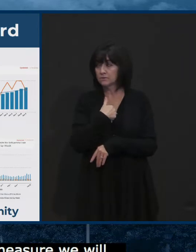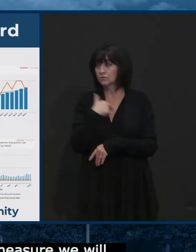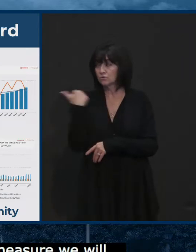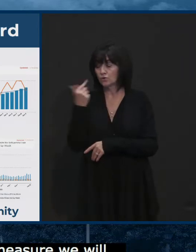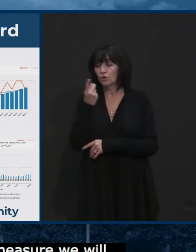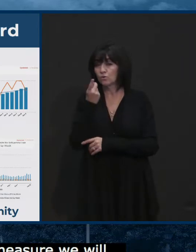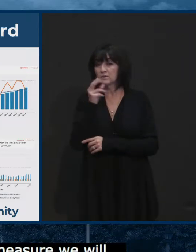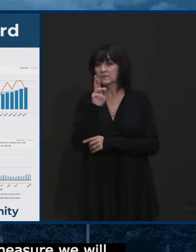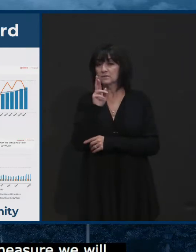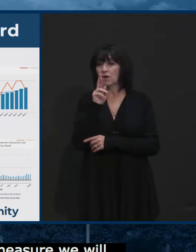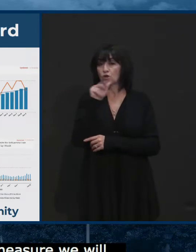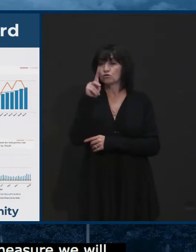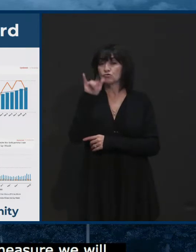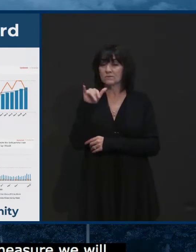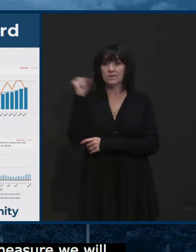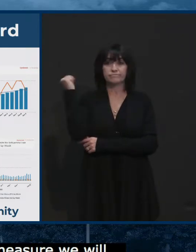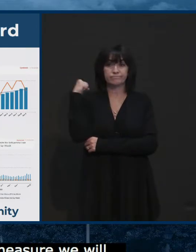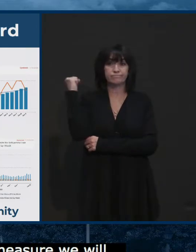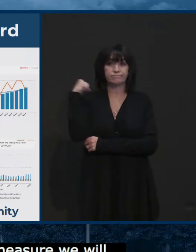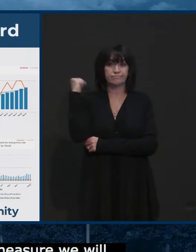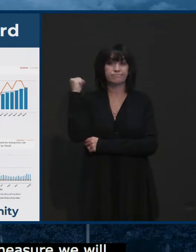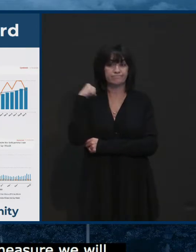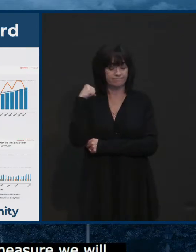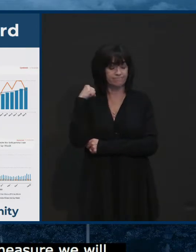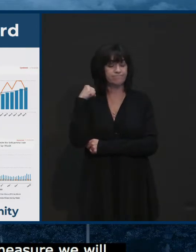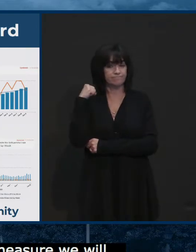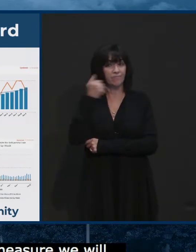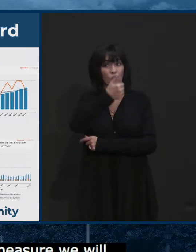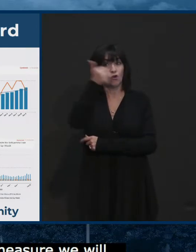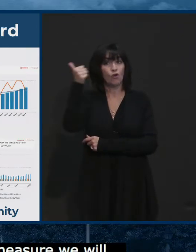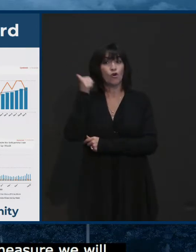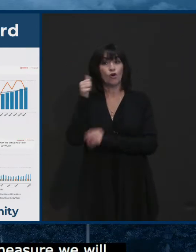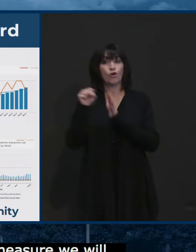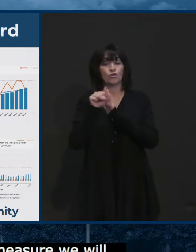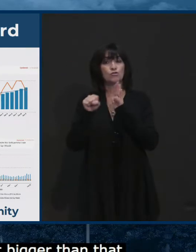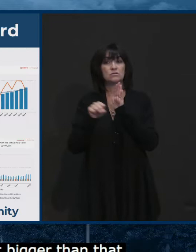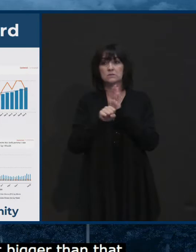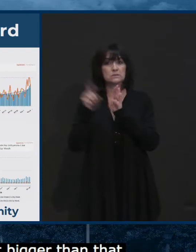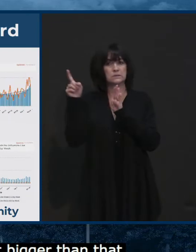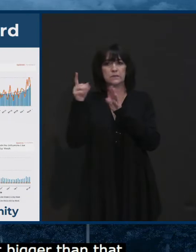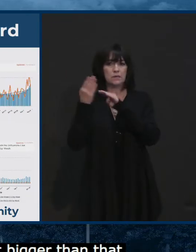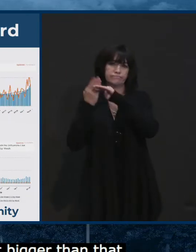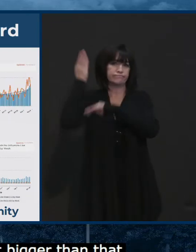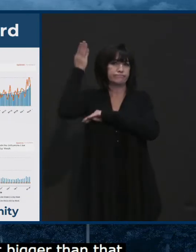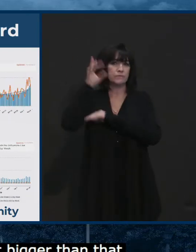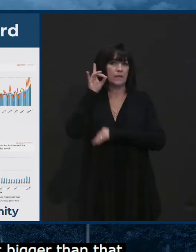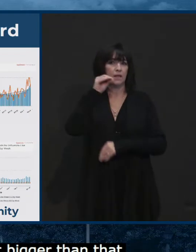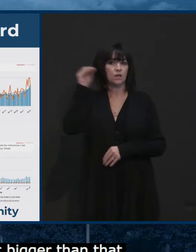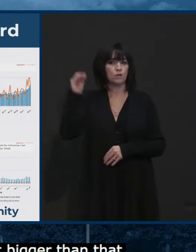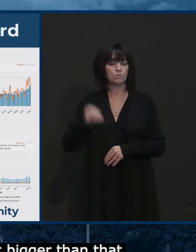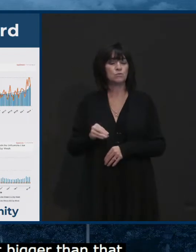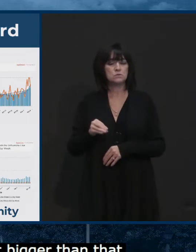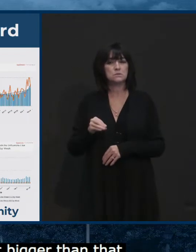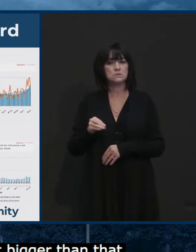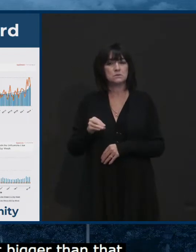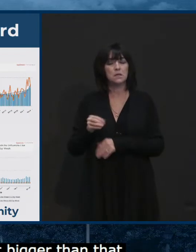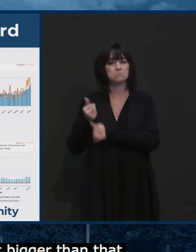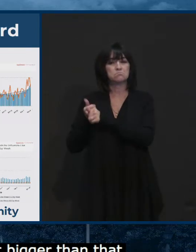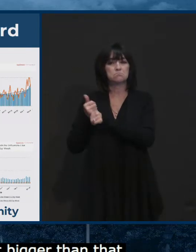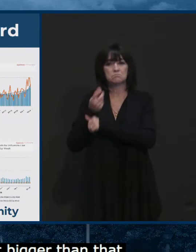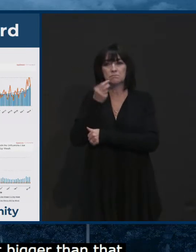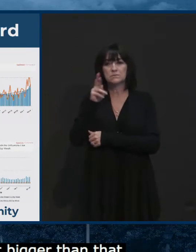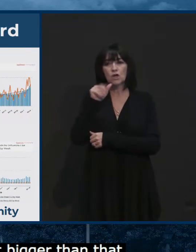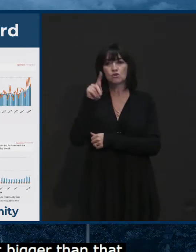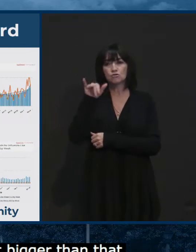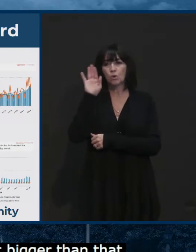head, yes, that they're above 8%, which she'll talk about in a little bit. So let's take a look, let's